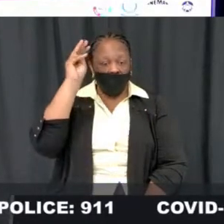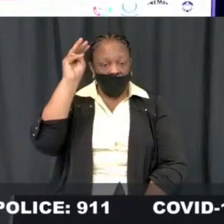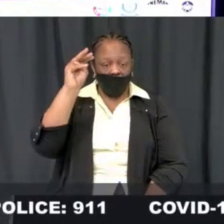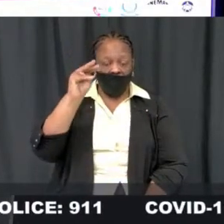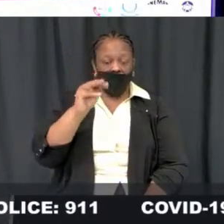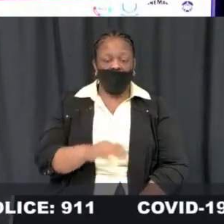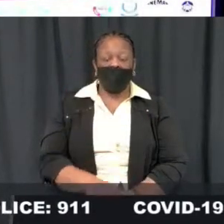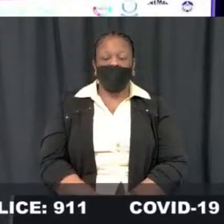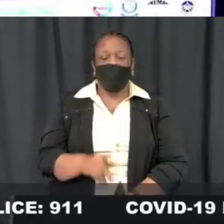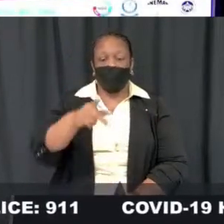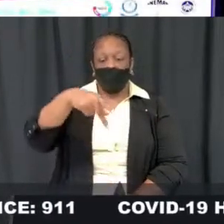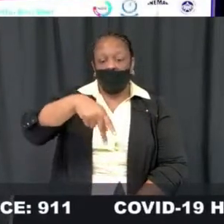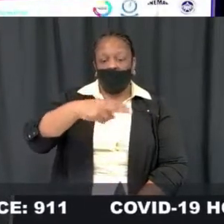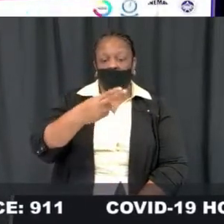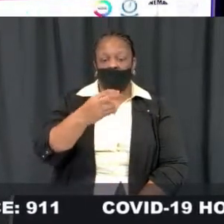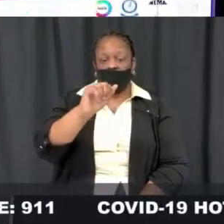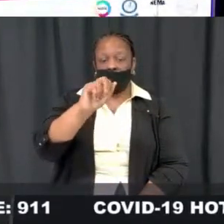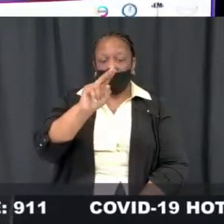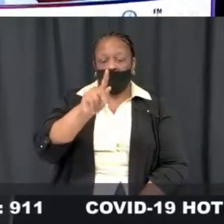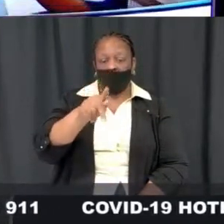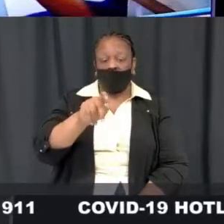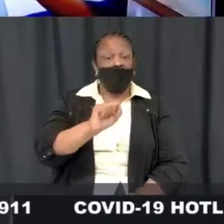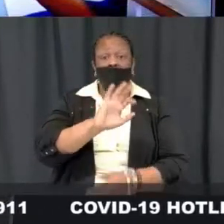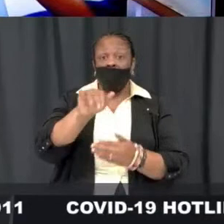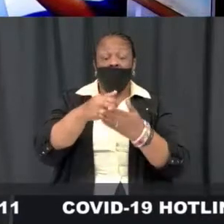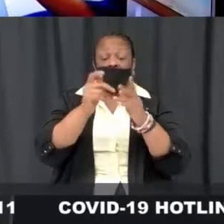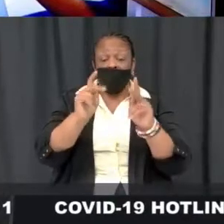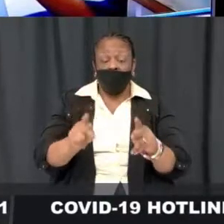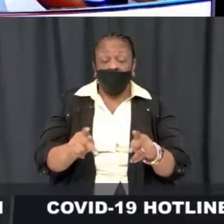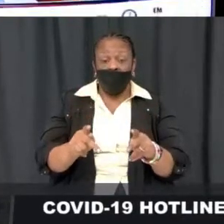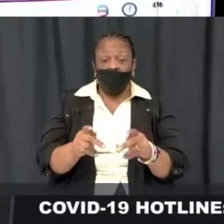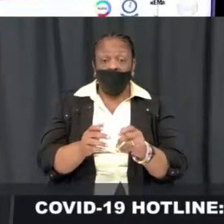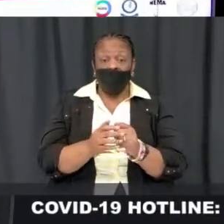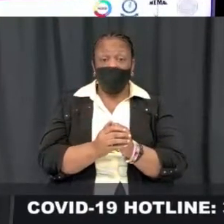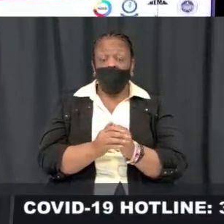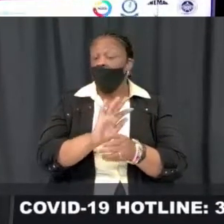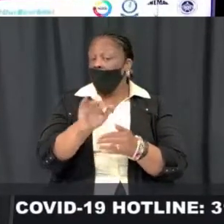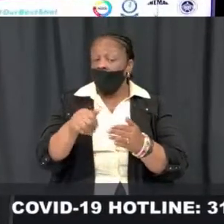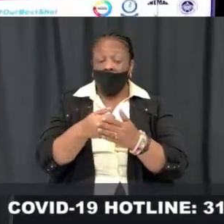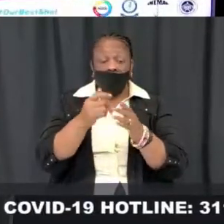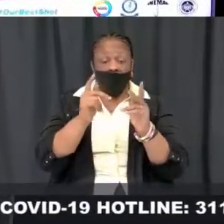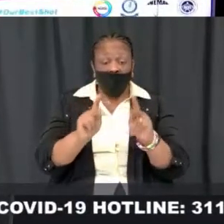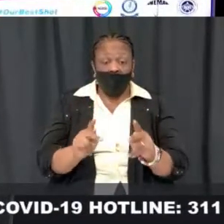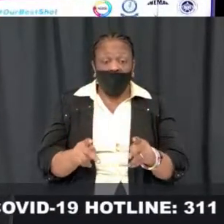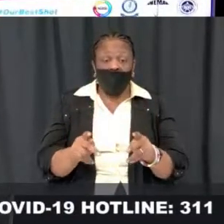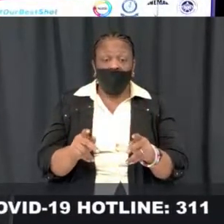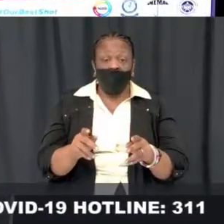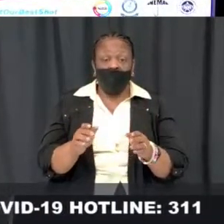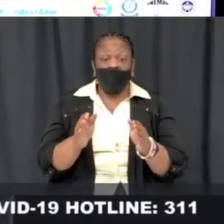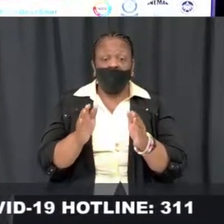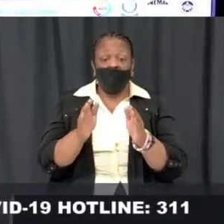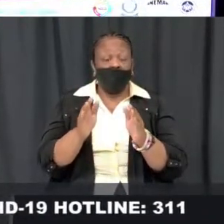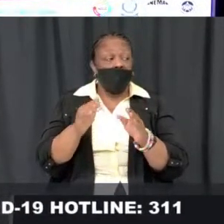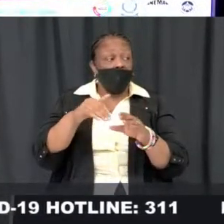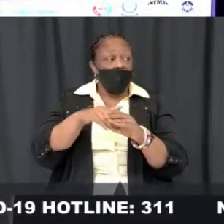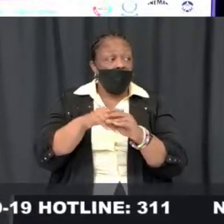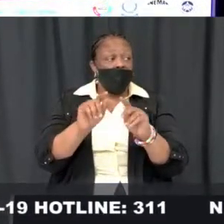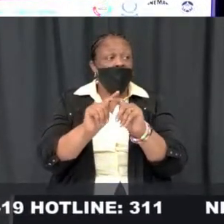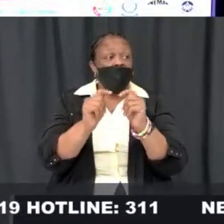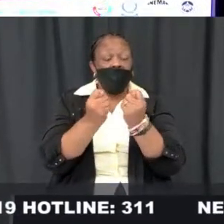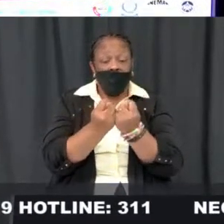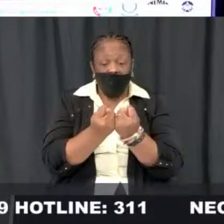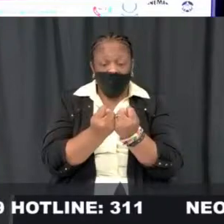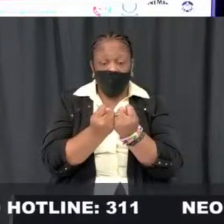regular basis. And I have to pause and commend Minister Phipps. Sorry, AG. But